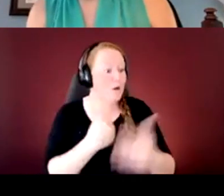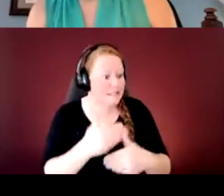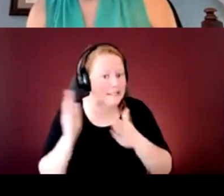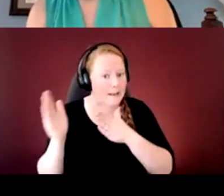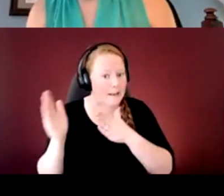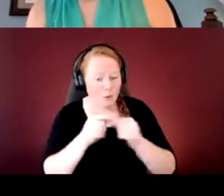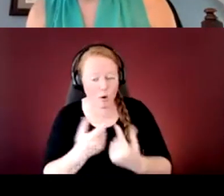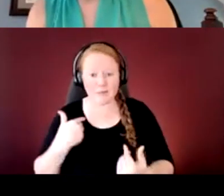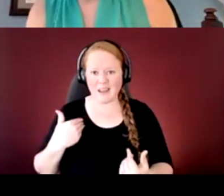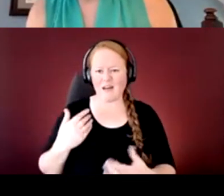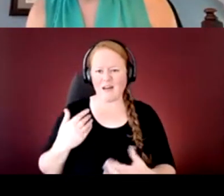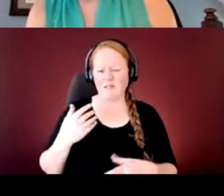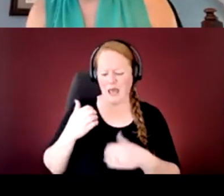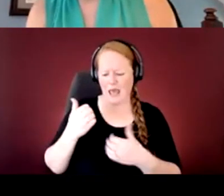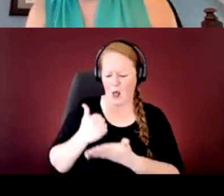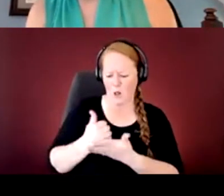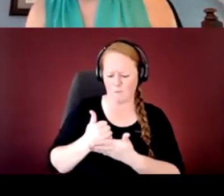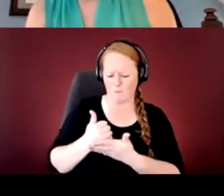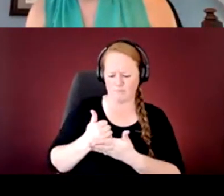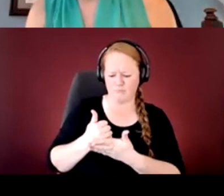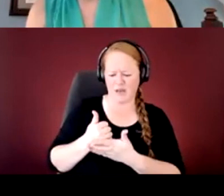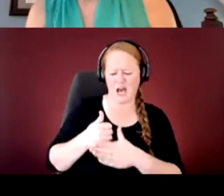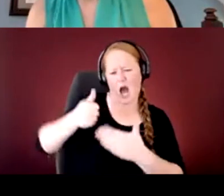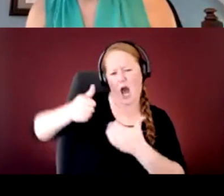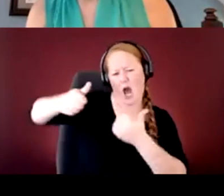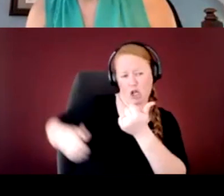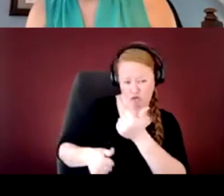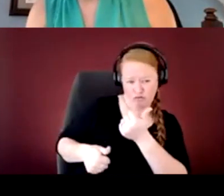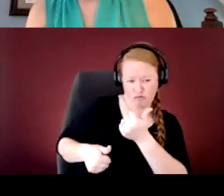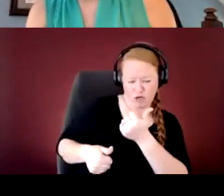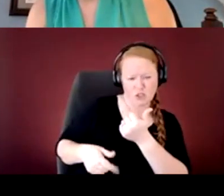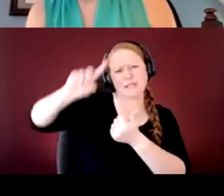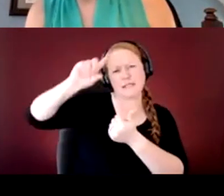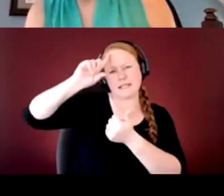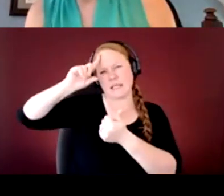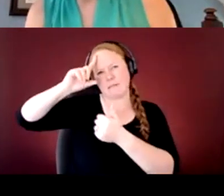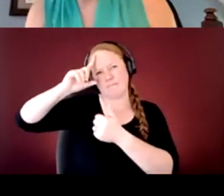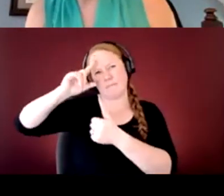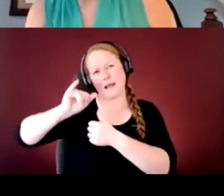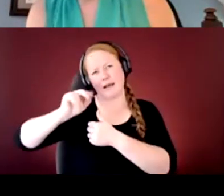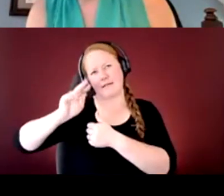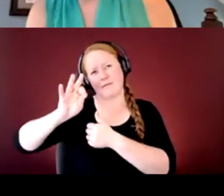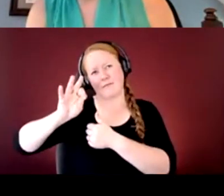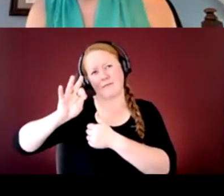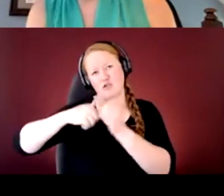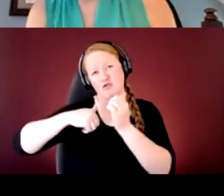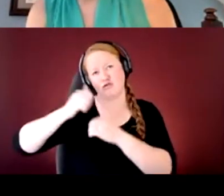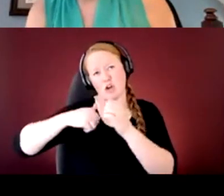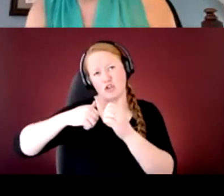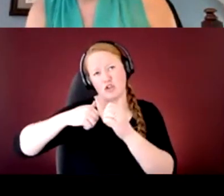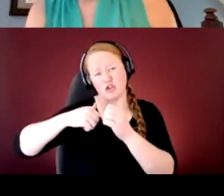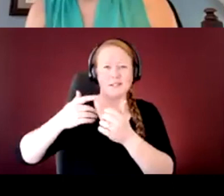held underneath it initially. And so we were thinking about infrastructure specifically like as designing processes